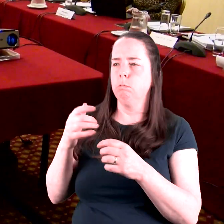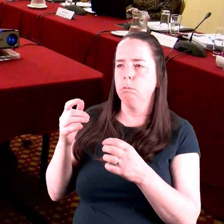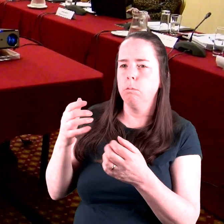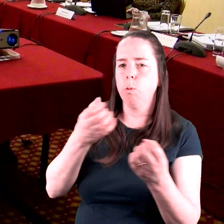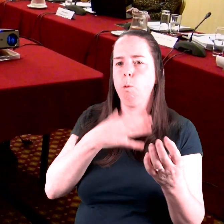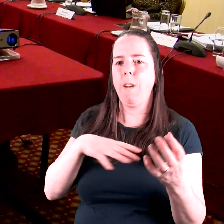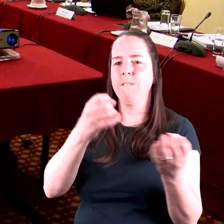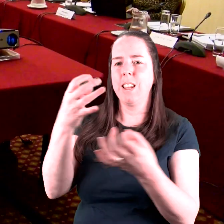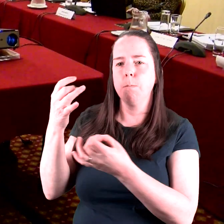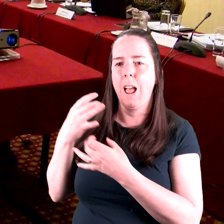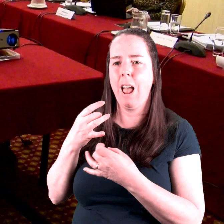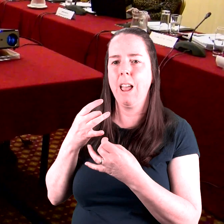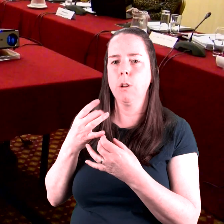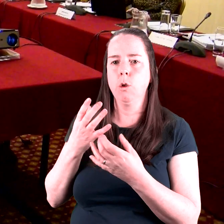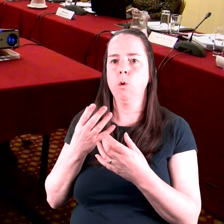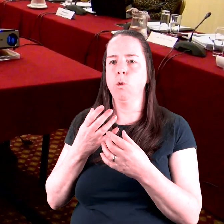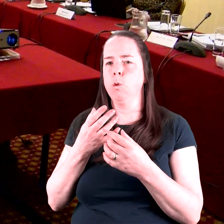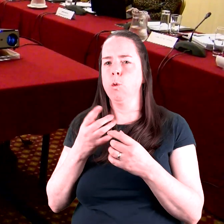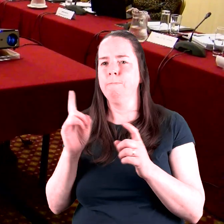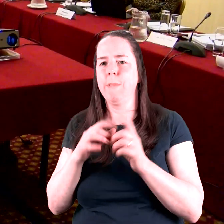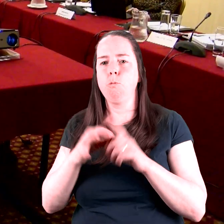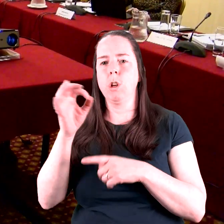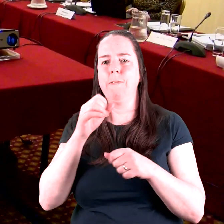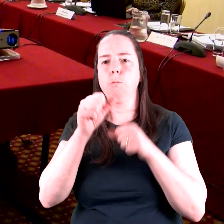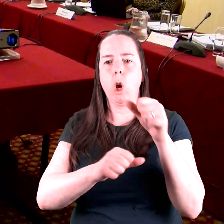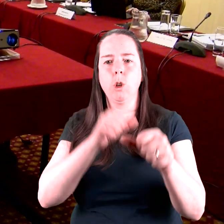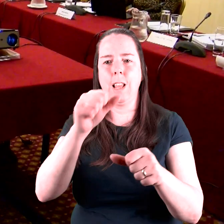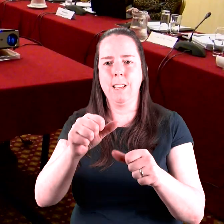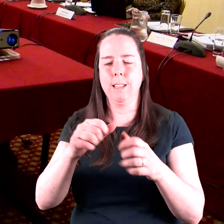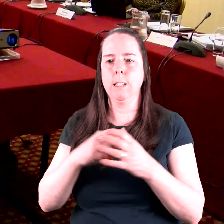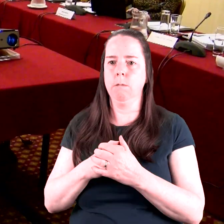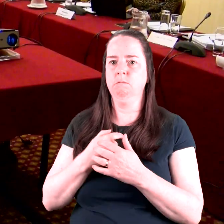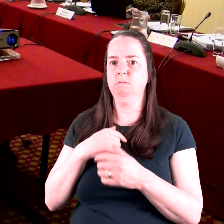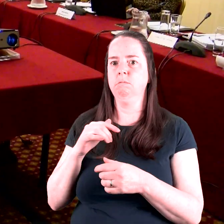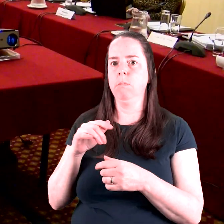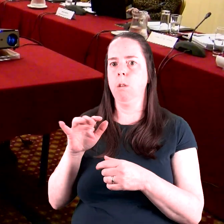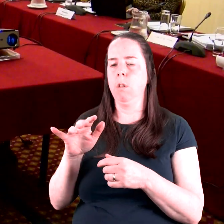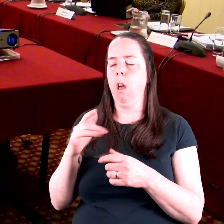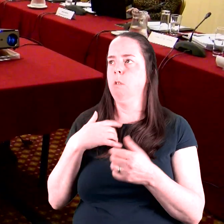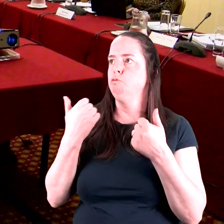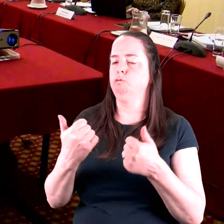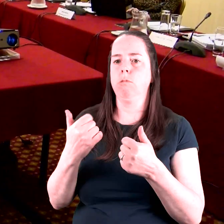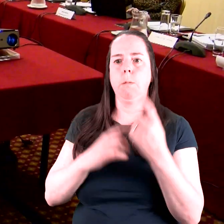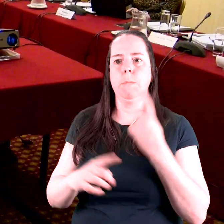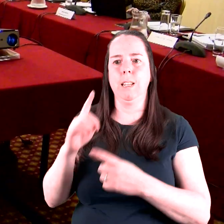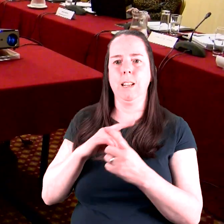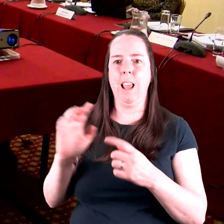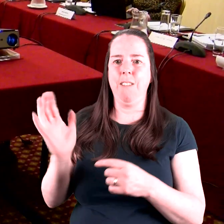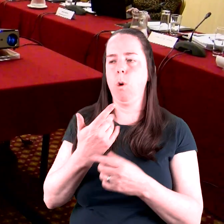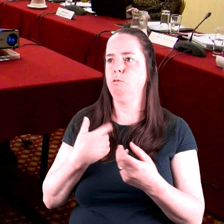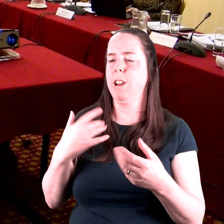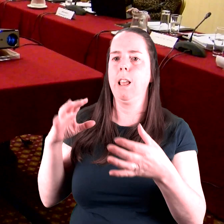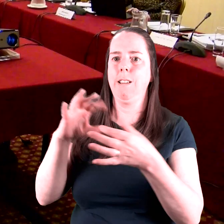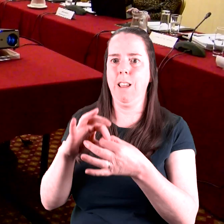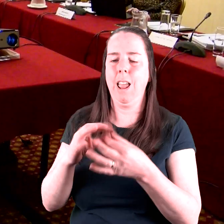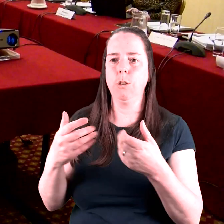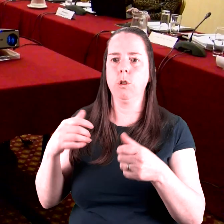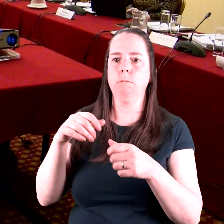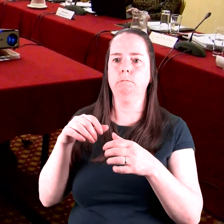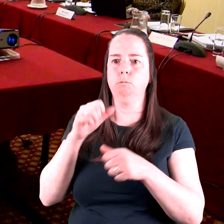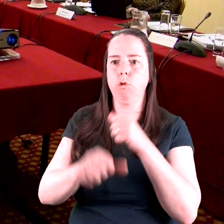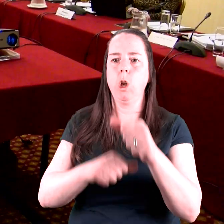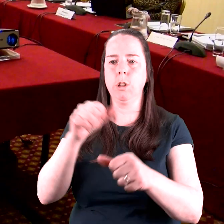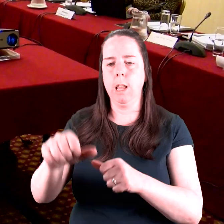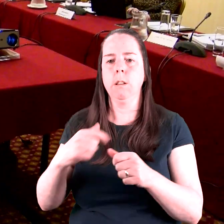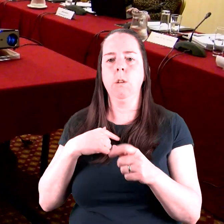their feedback in order to inform the process, and it was I know because I was there, it was a very good meeting and people were really engaged in the process.